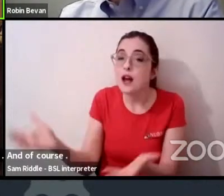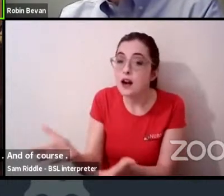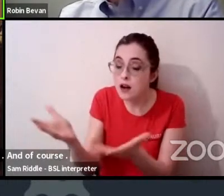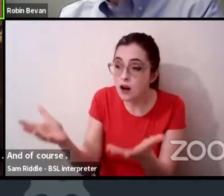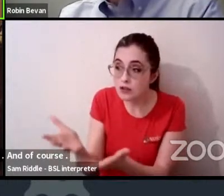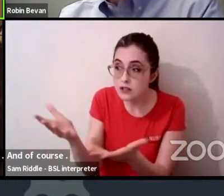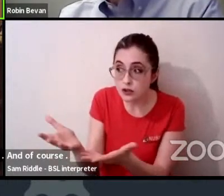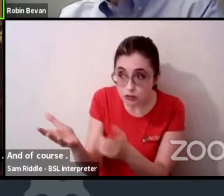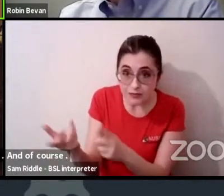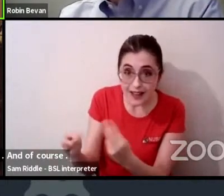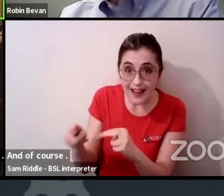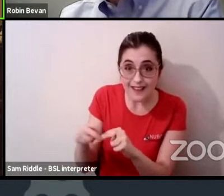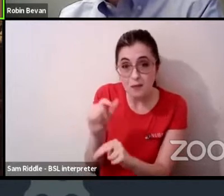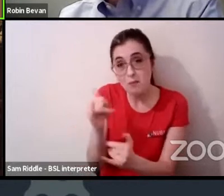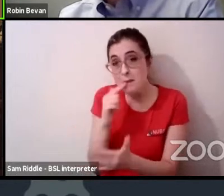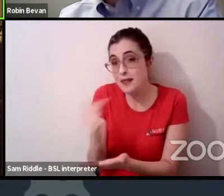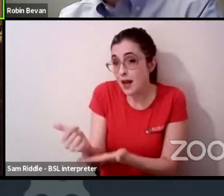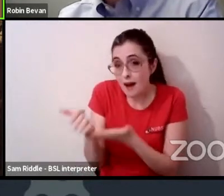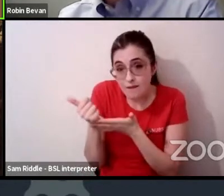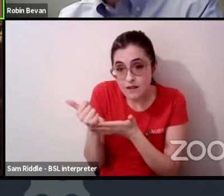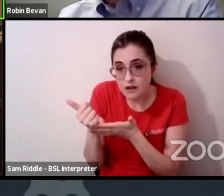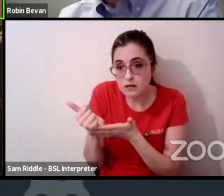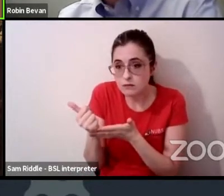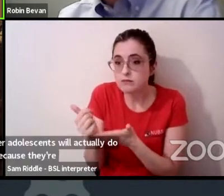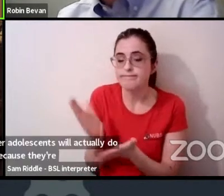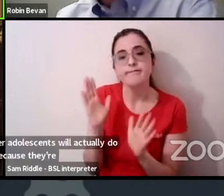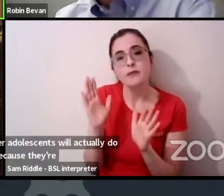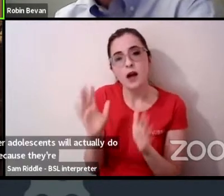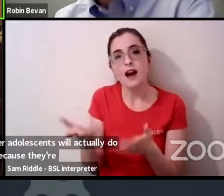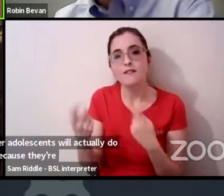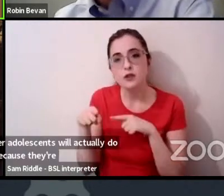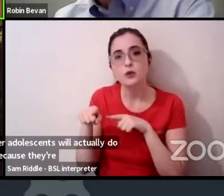to be of any use, then they have to be